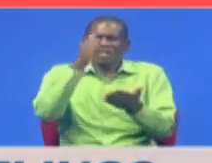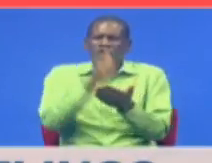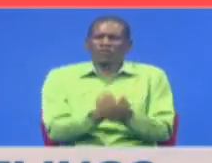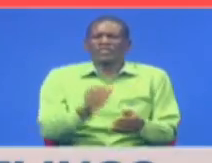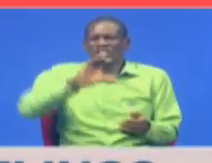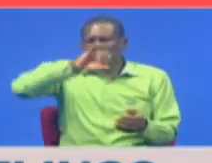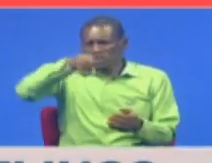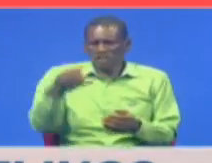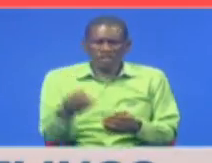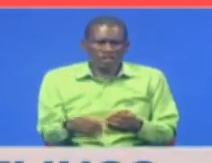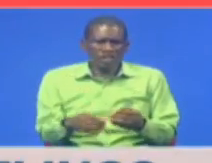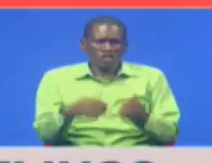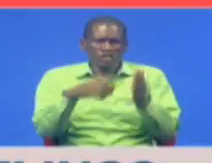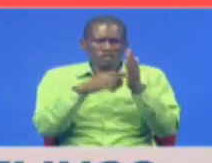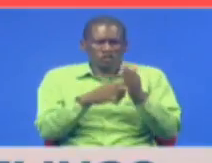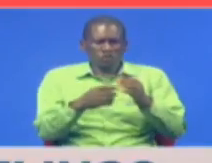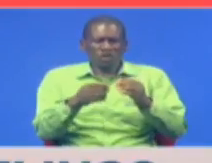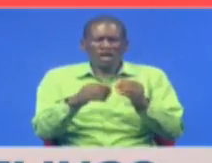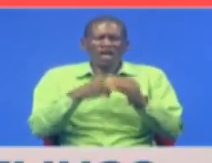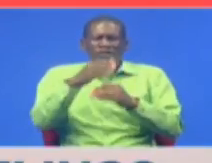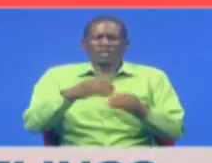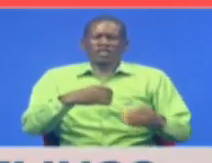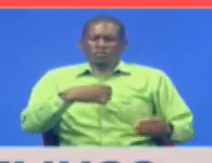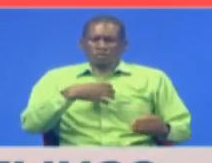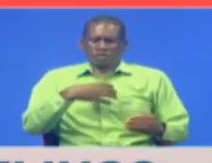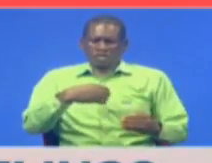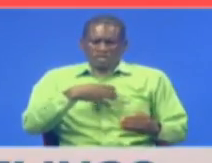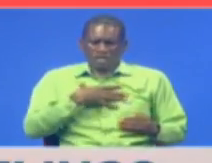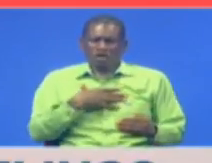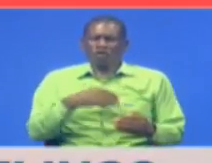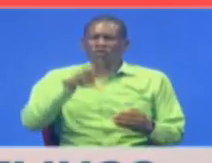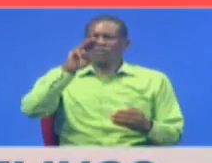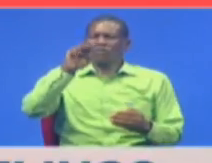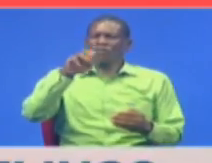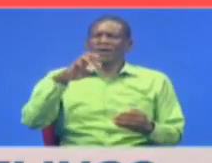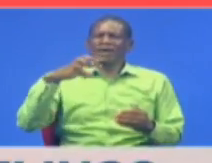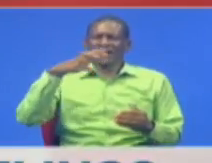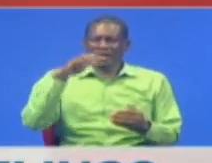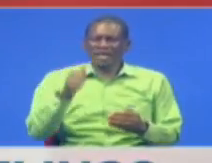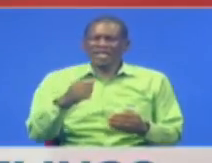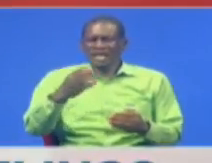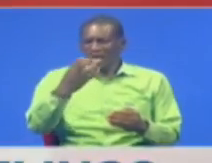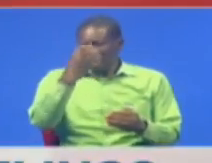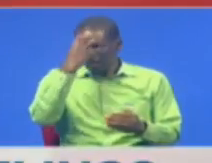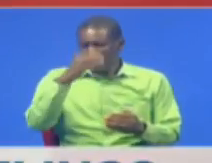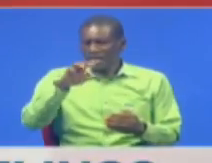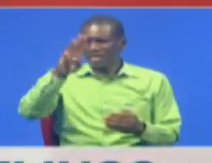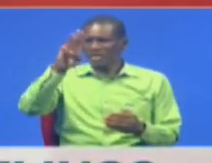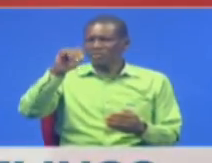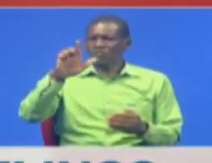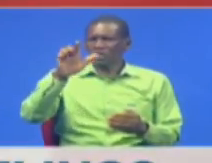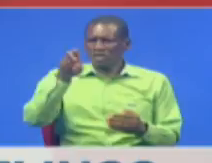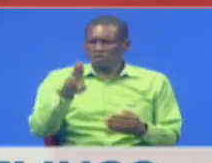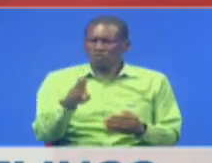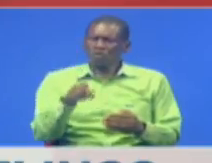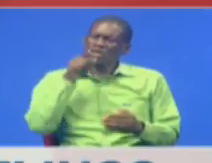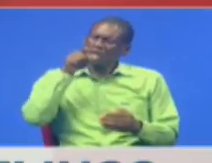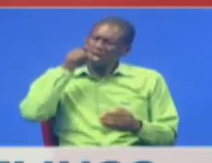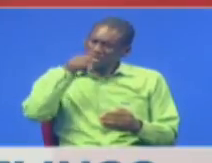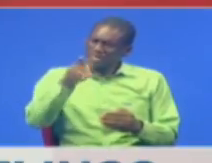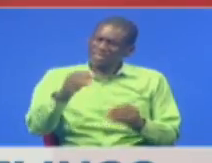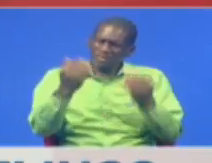since the departure of David Maraga seemed to have annoyed Mwilu. Is it senior counsel's considered